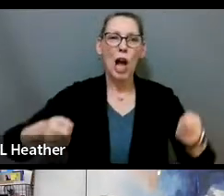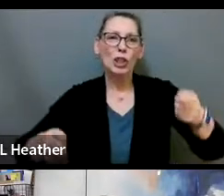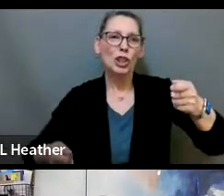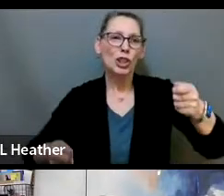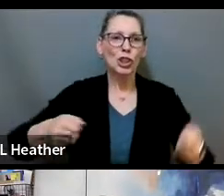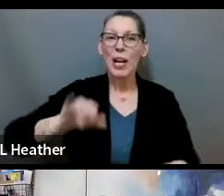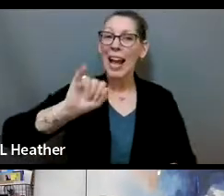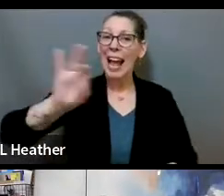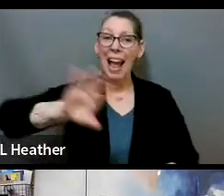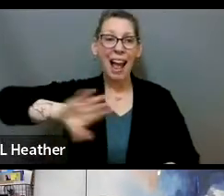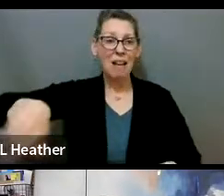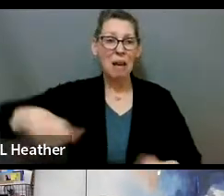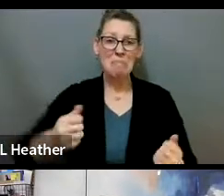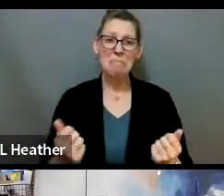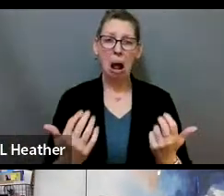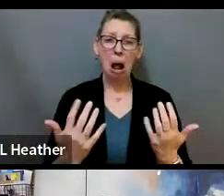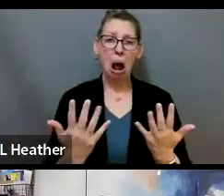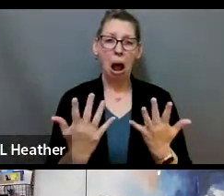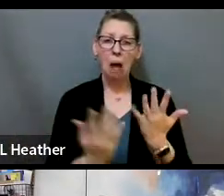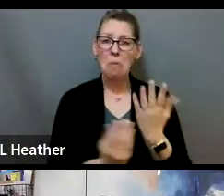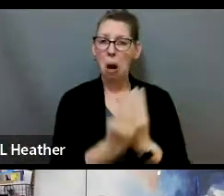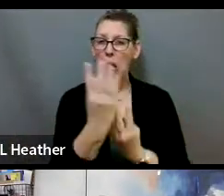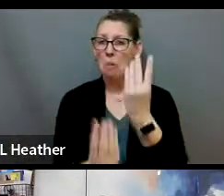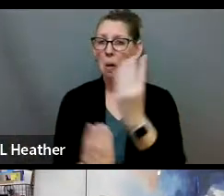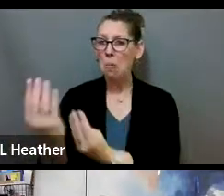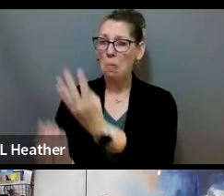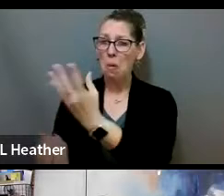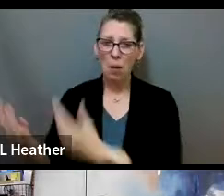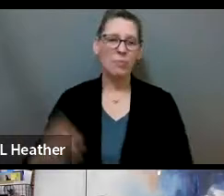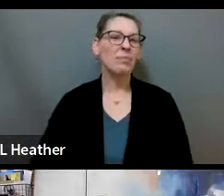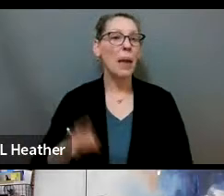control. I'm going to pick Mr. Bill Prowse.